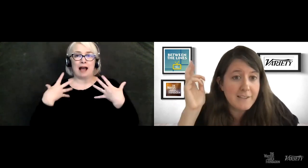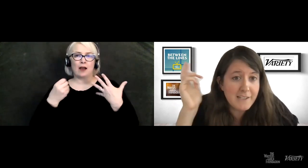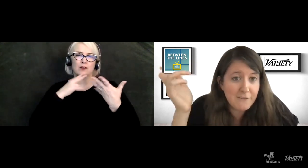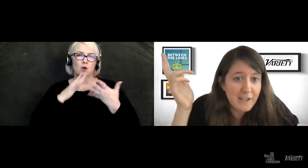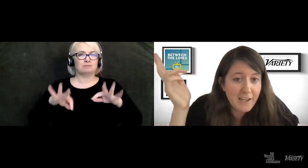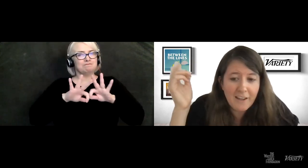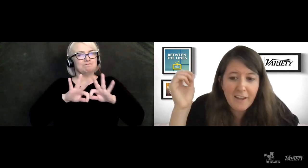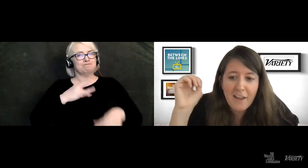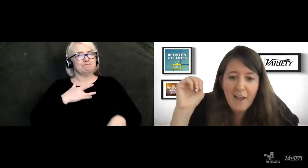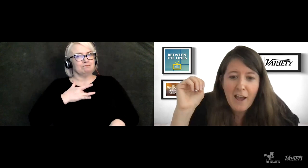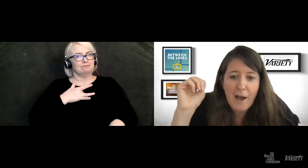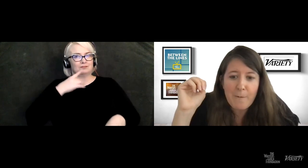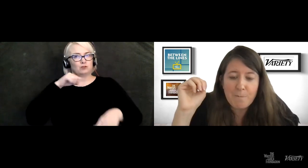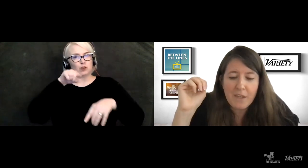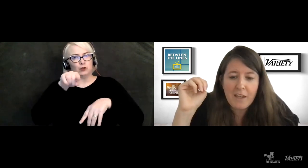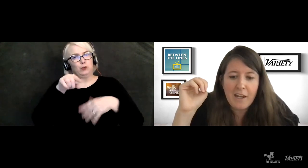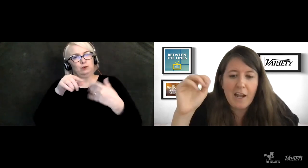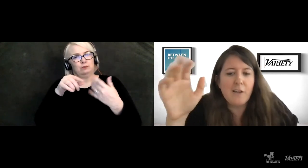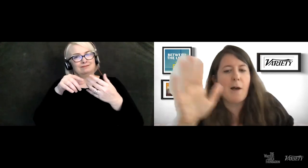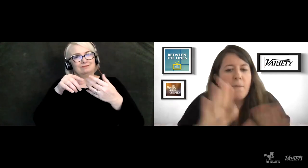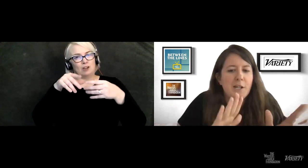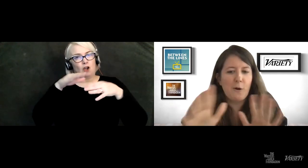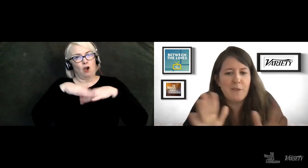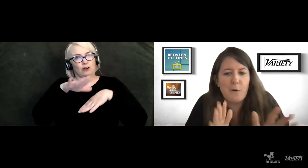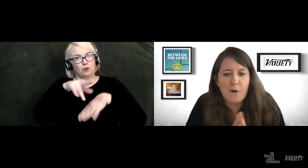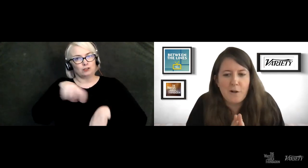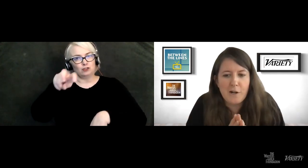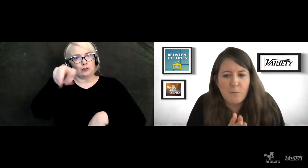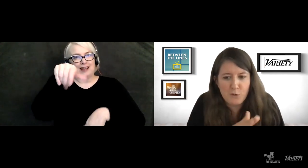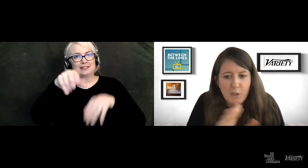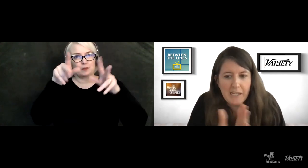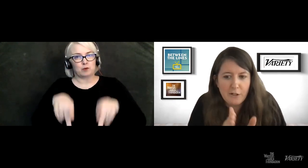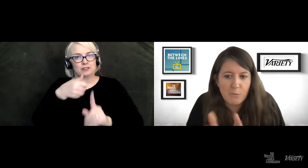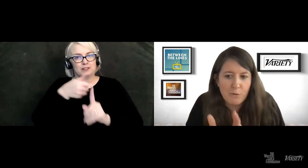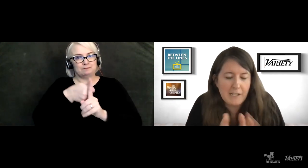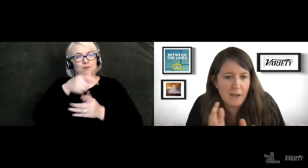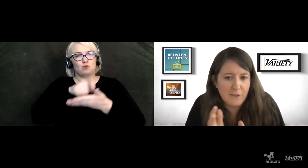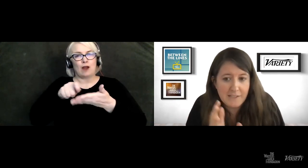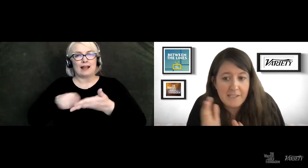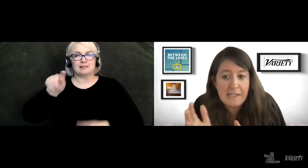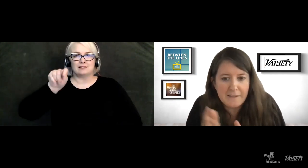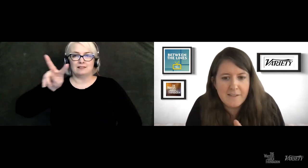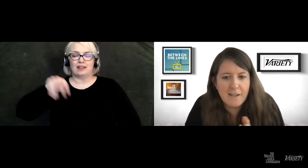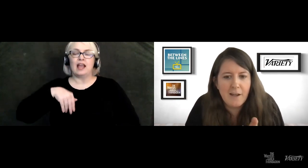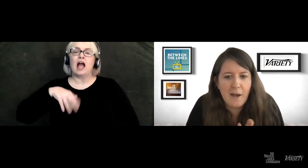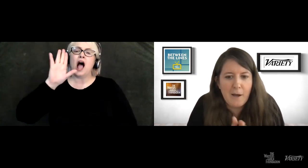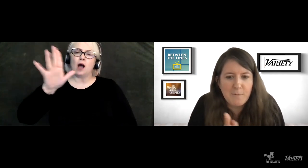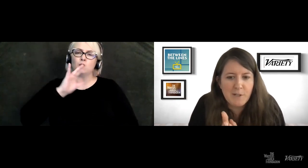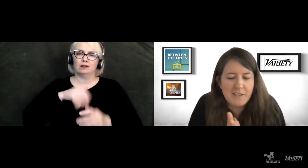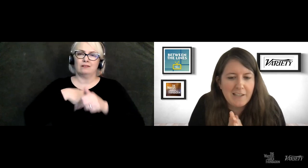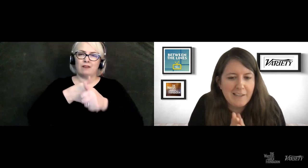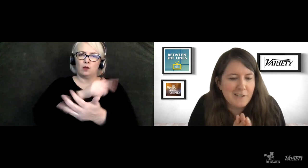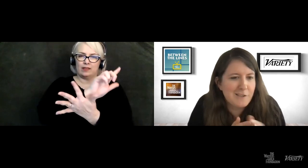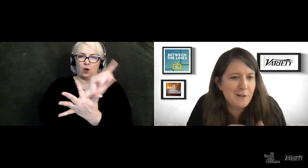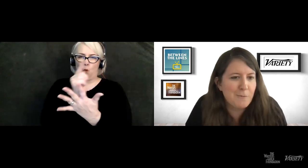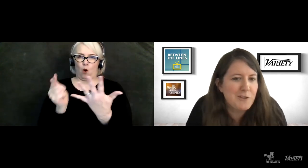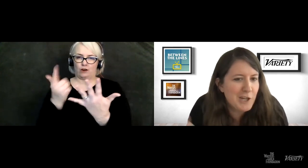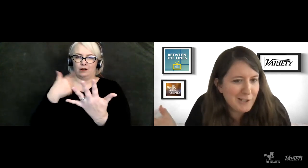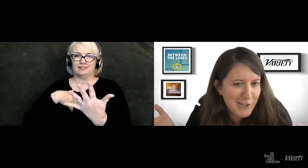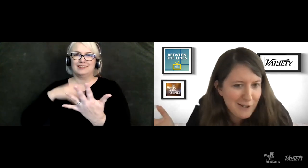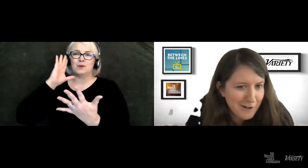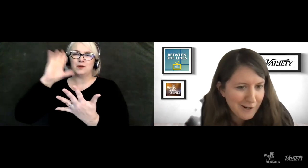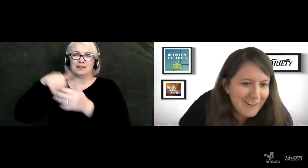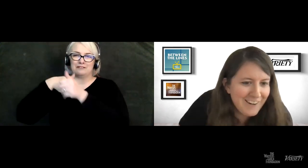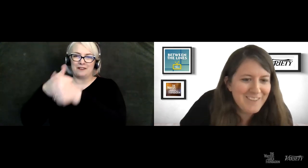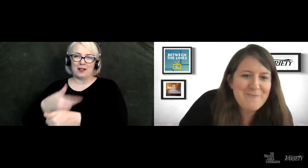who writes TV? And I'm going to go in the order in which we'll later break down the scenes. So I'd like to start with